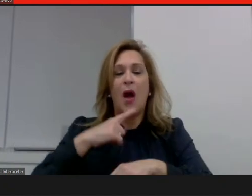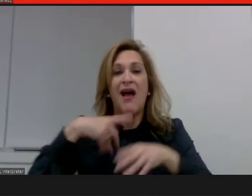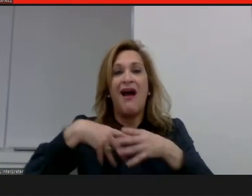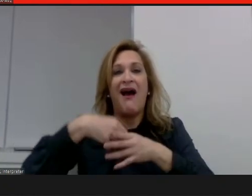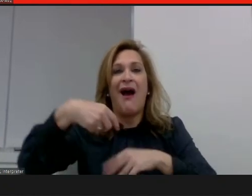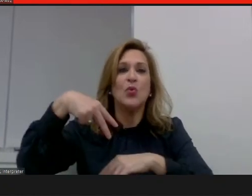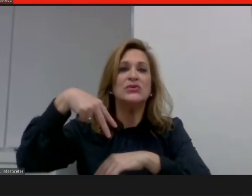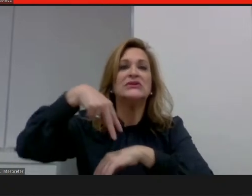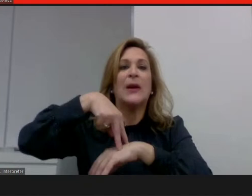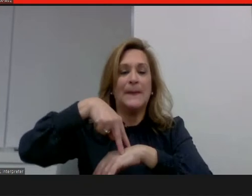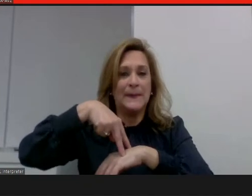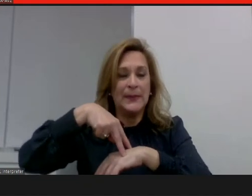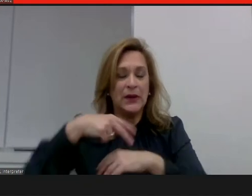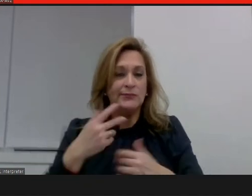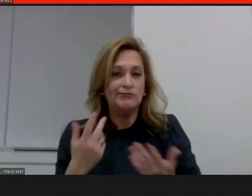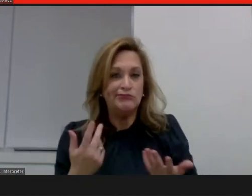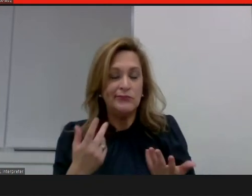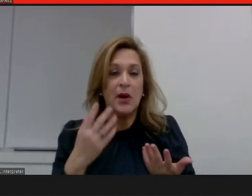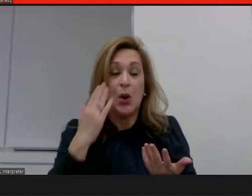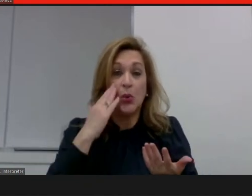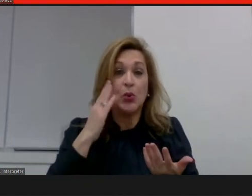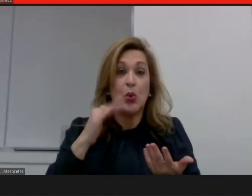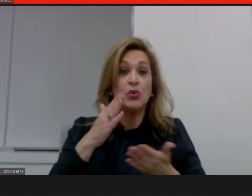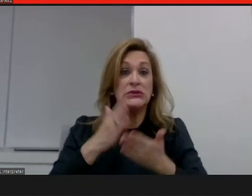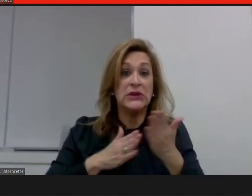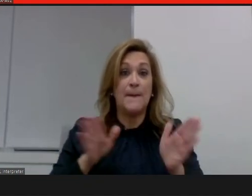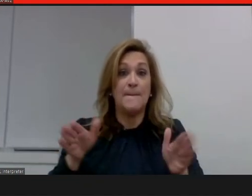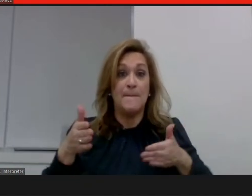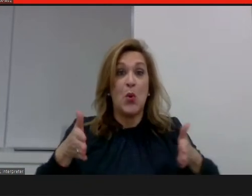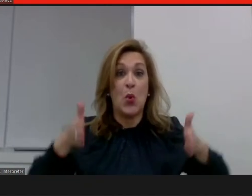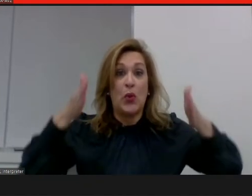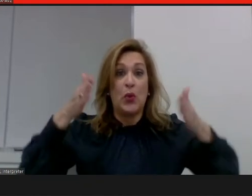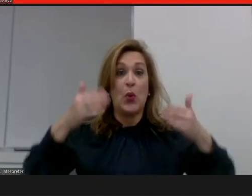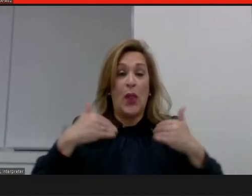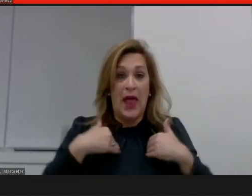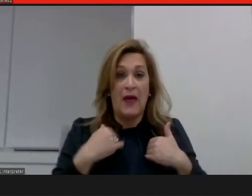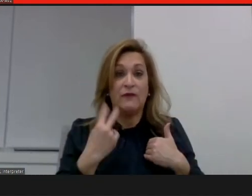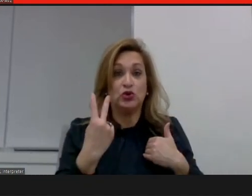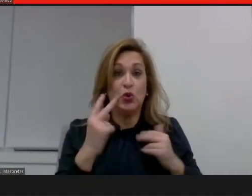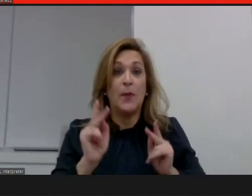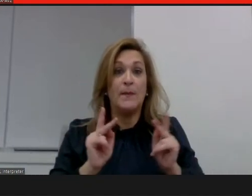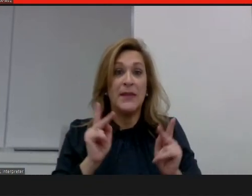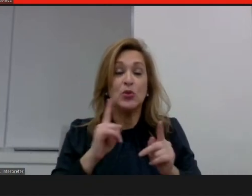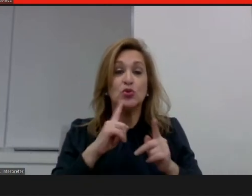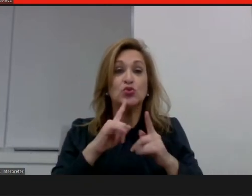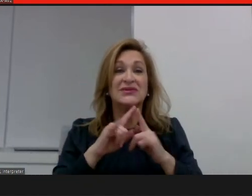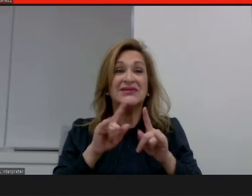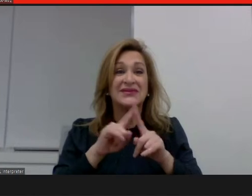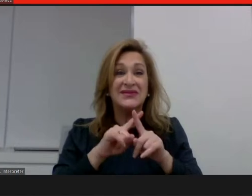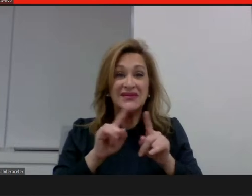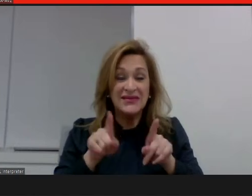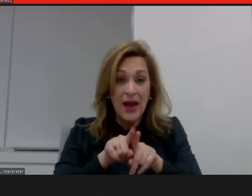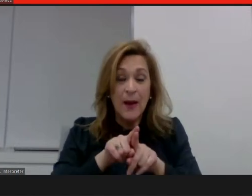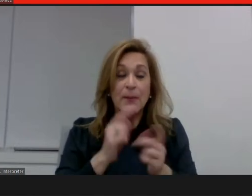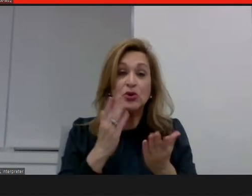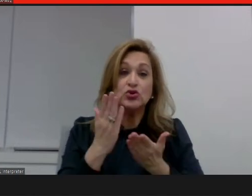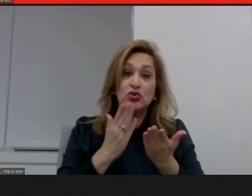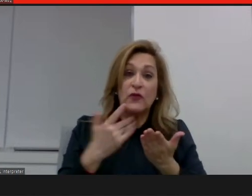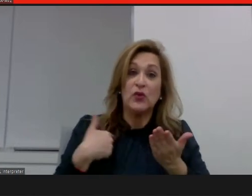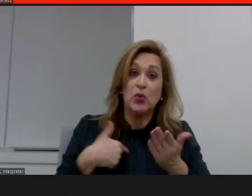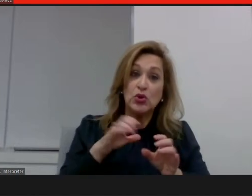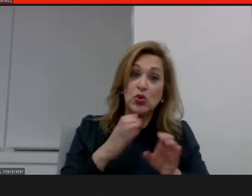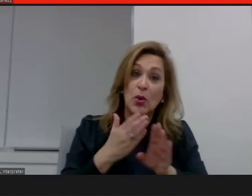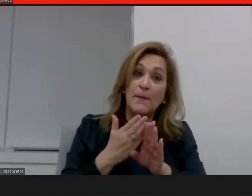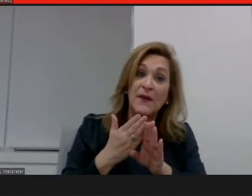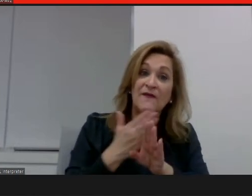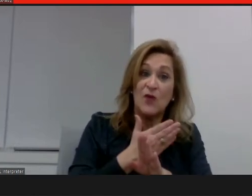I understand there'll be some booths that will now be manned by two people to perform the same service that we were doing before COVID with